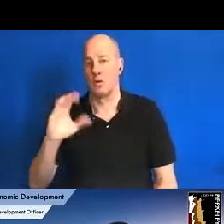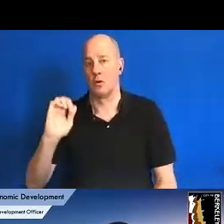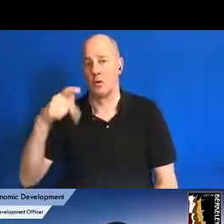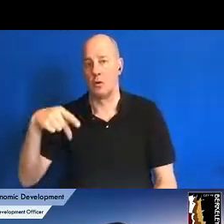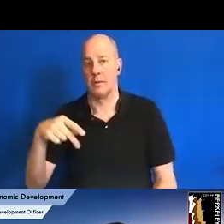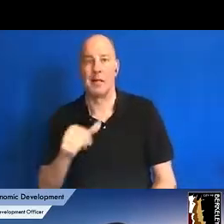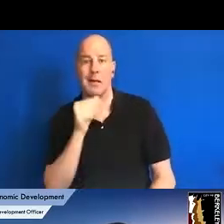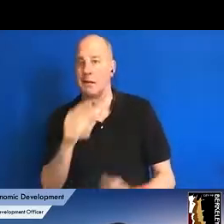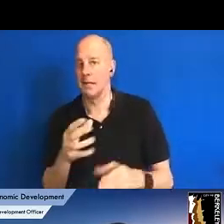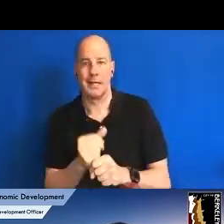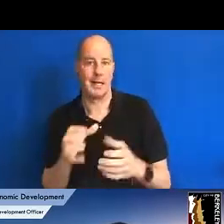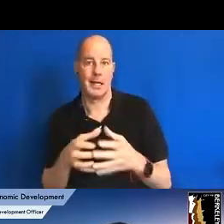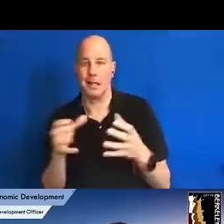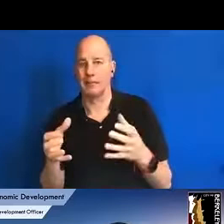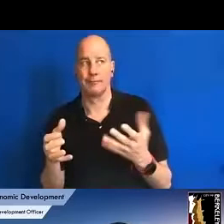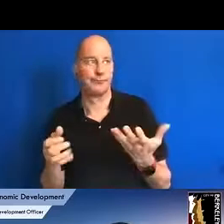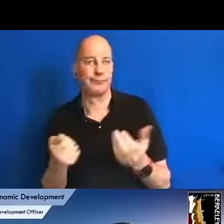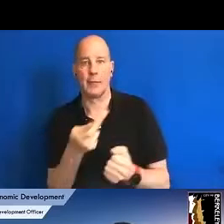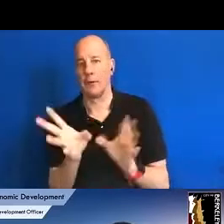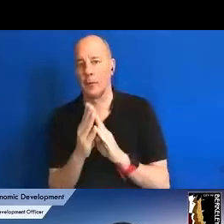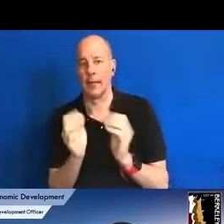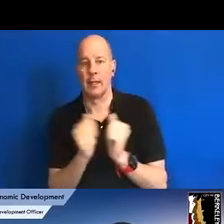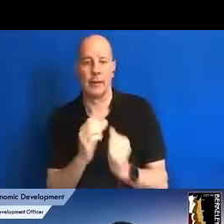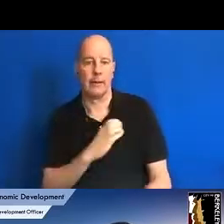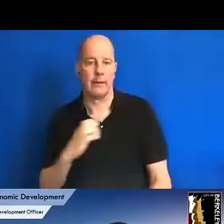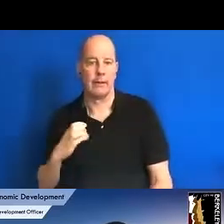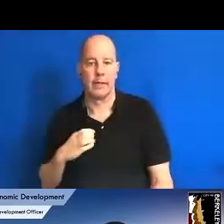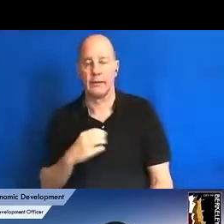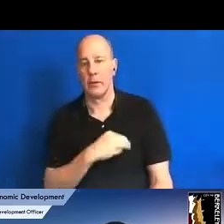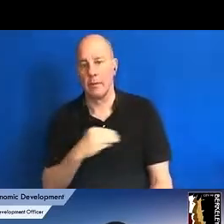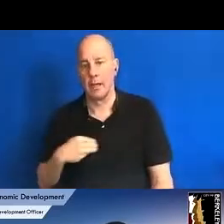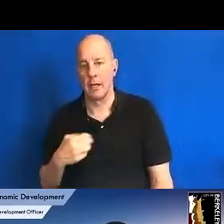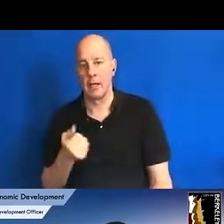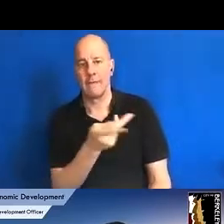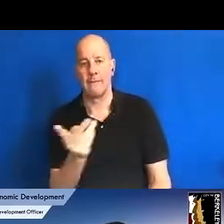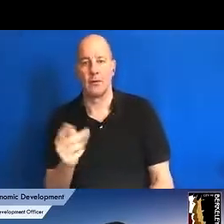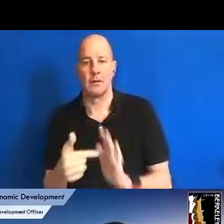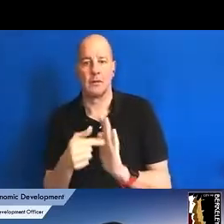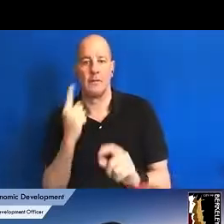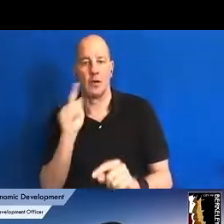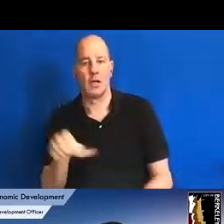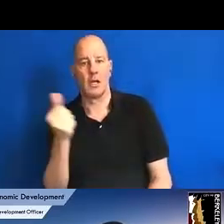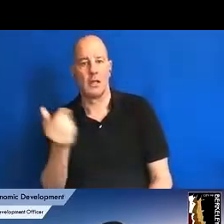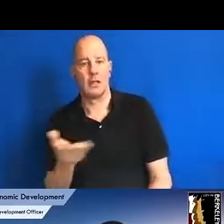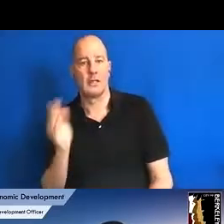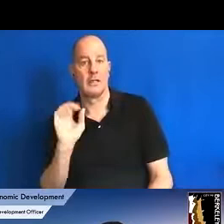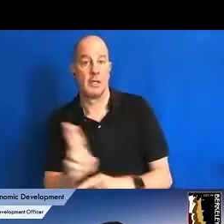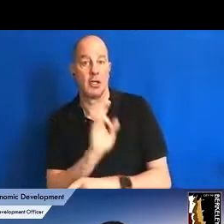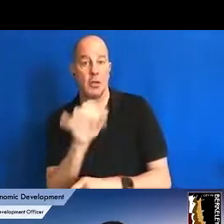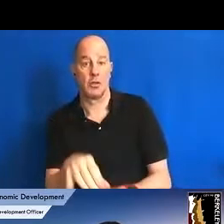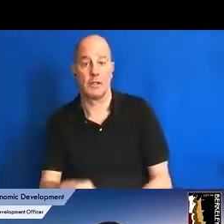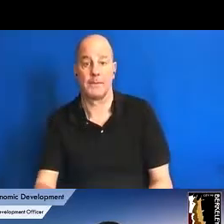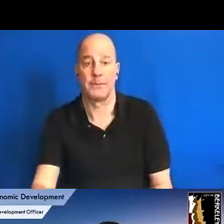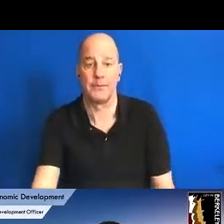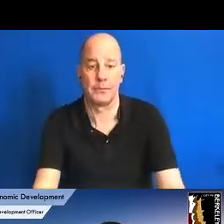take much. A couple meetings with council members, a couple examples of other revolving loan funds can be used. So real quick, the